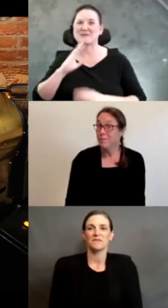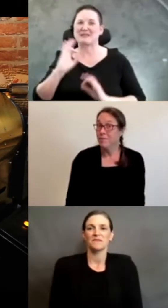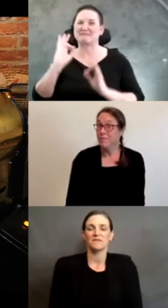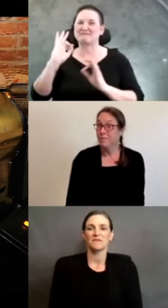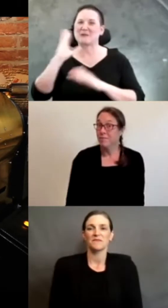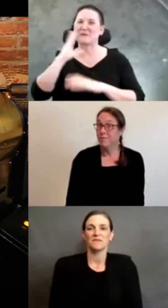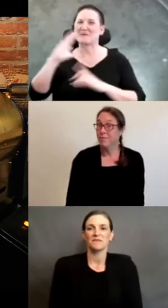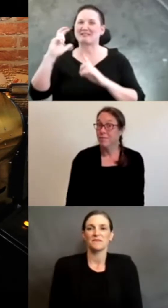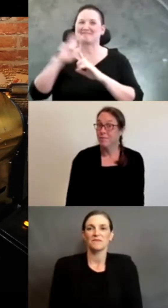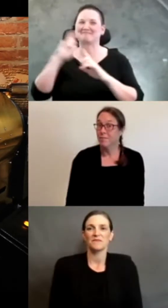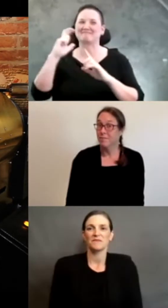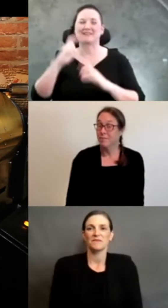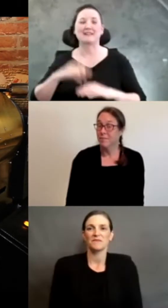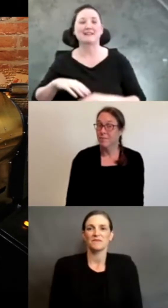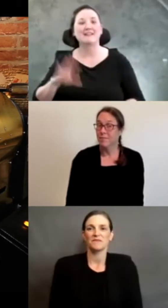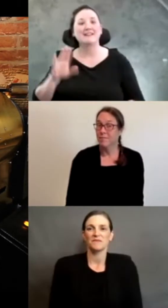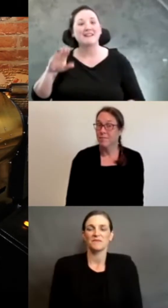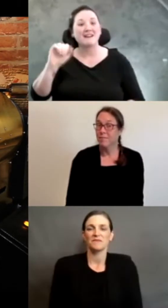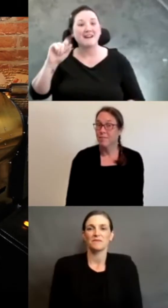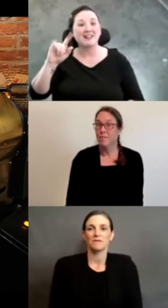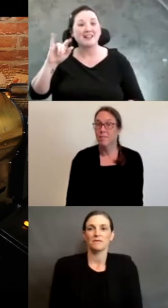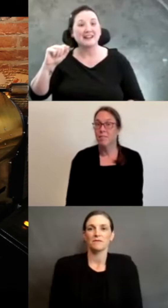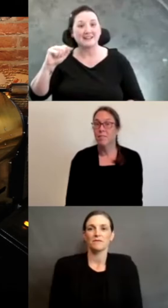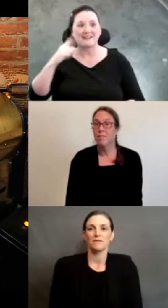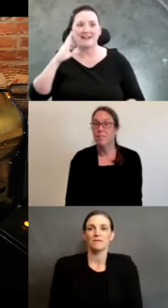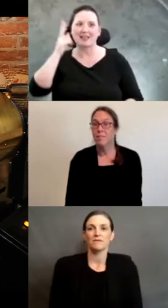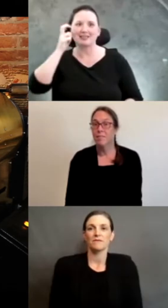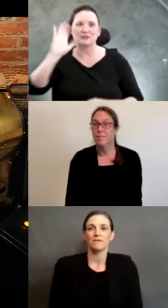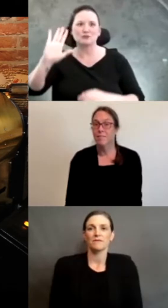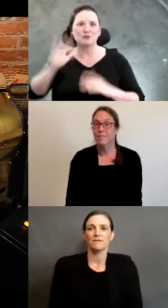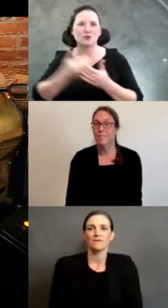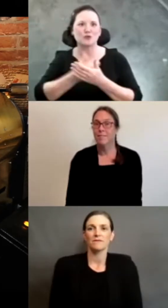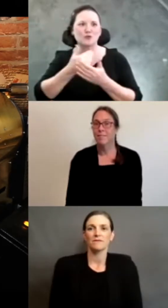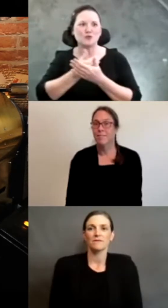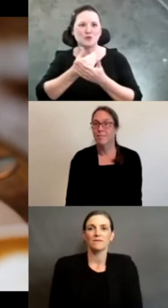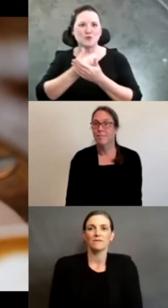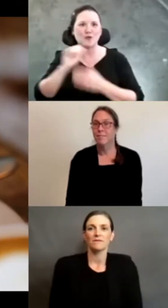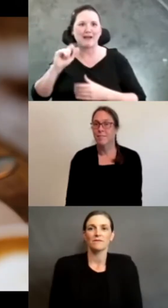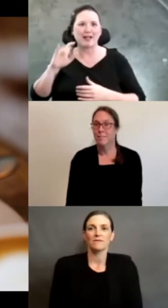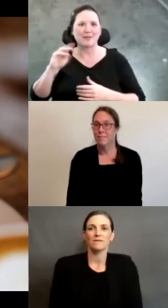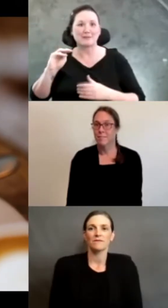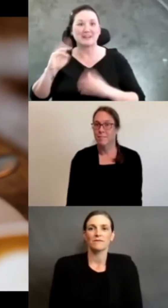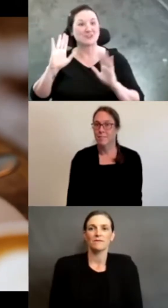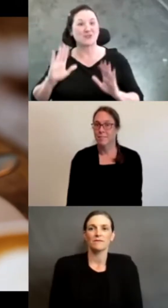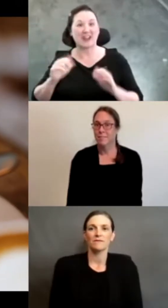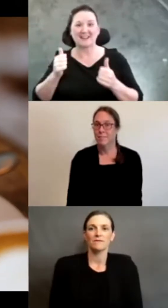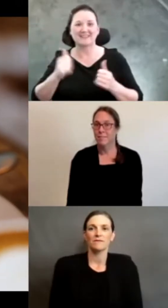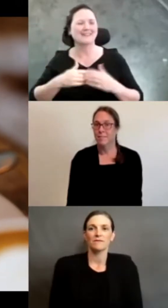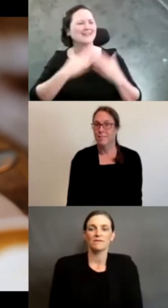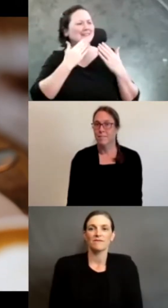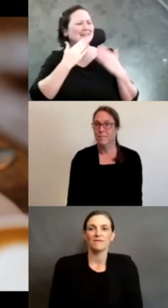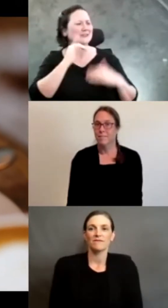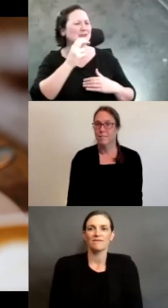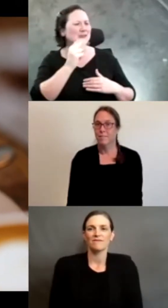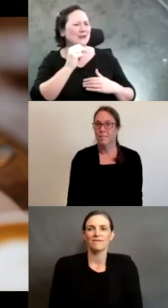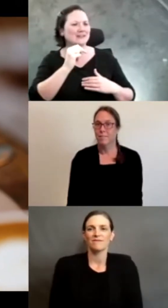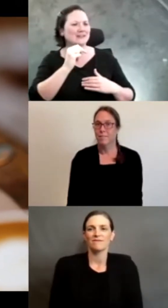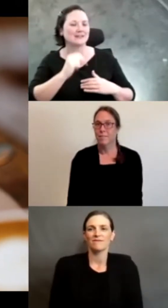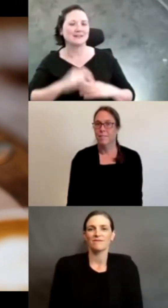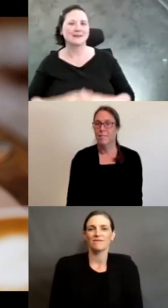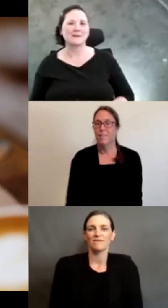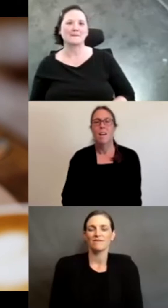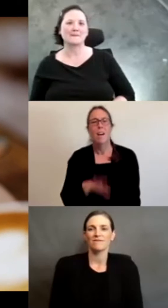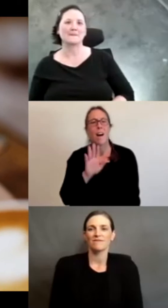to your new album. It's great. Thanks, John. Hey, Lita, what's the karaoke theme this